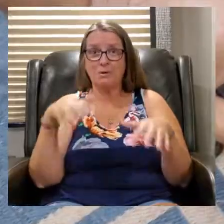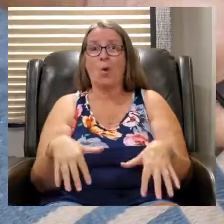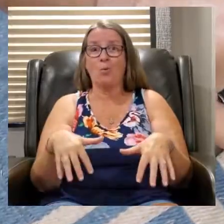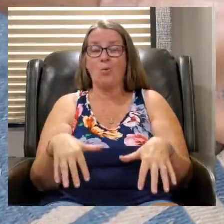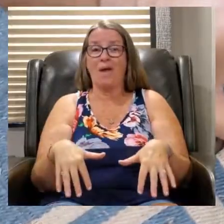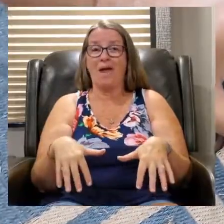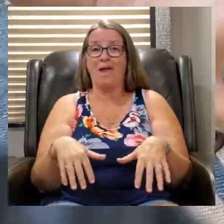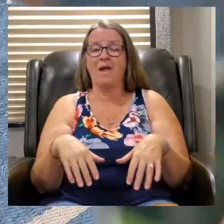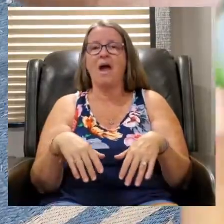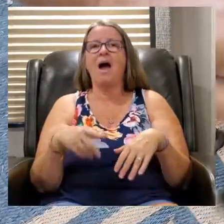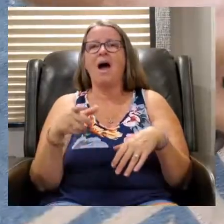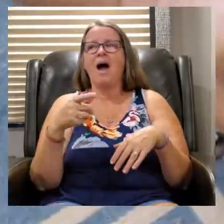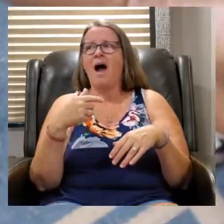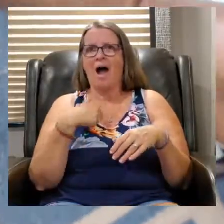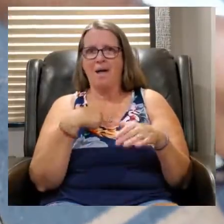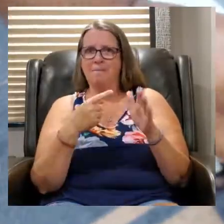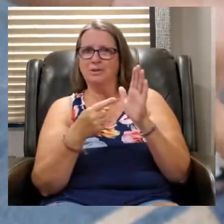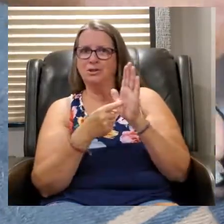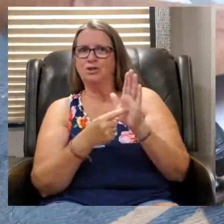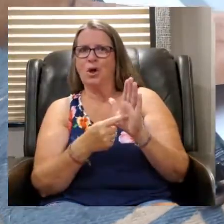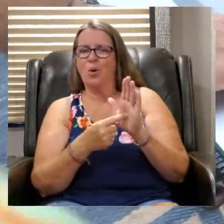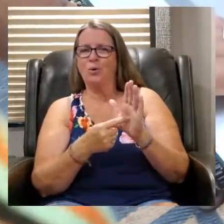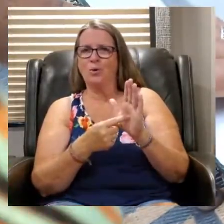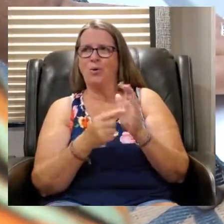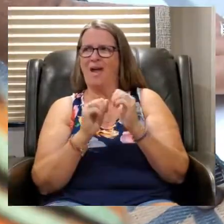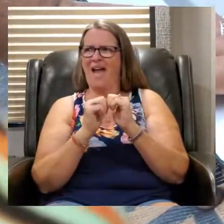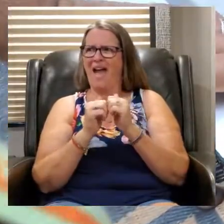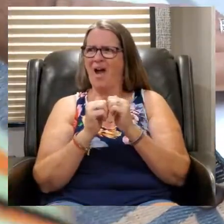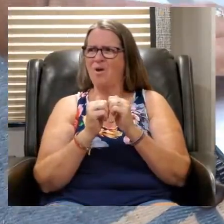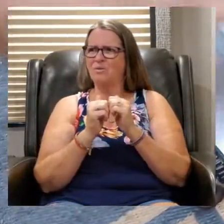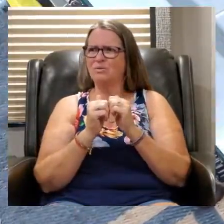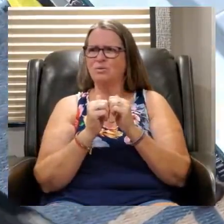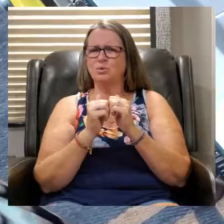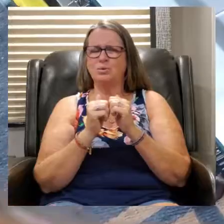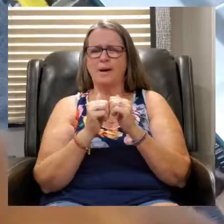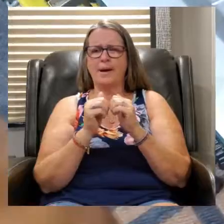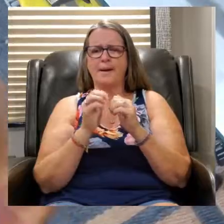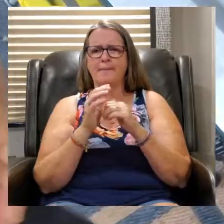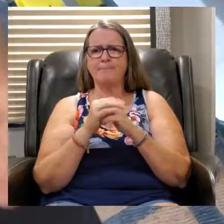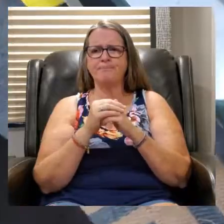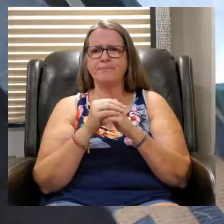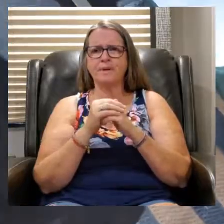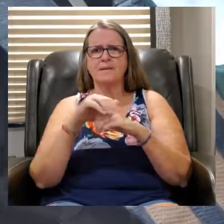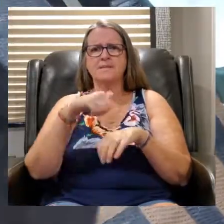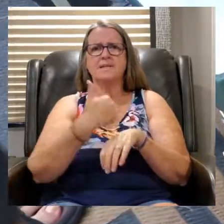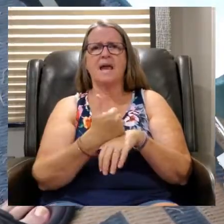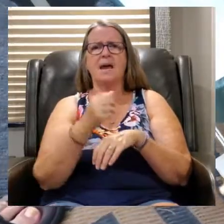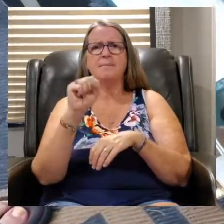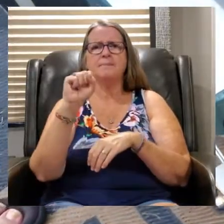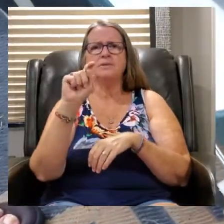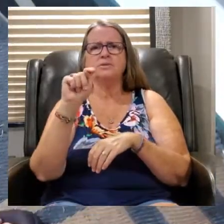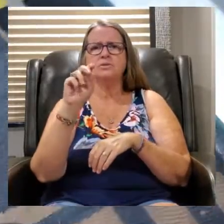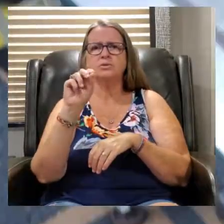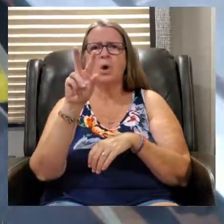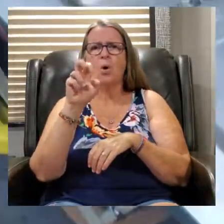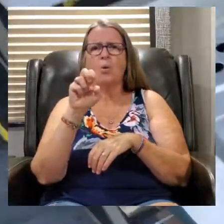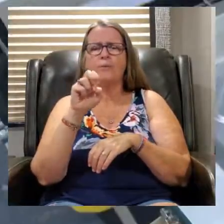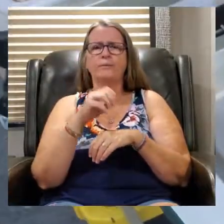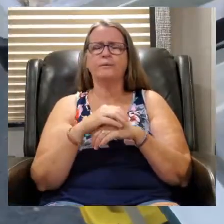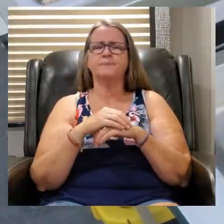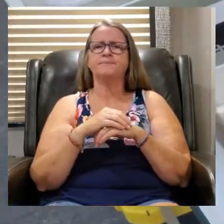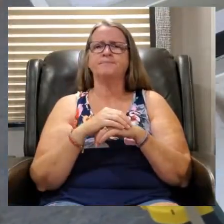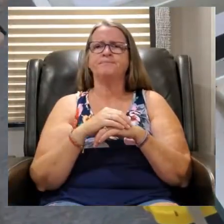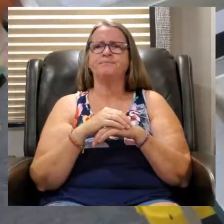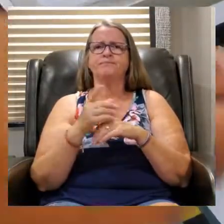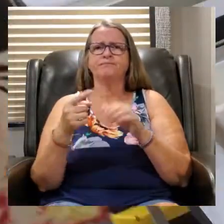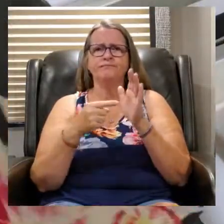away. Now, I'm going to start showing how to put the stove together